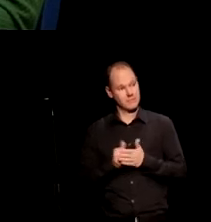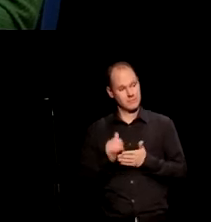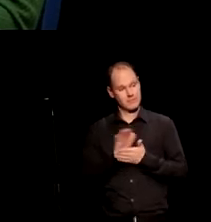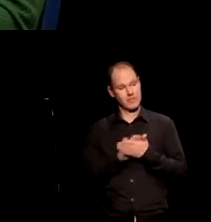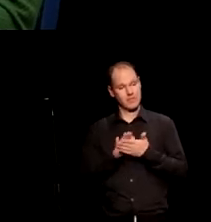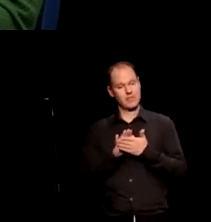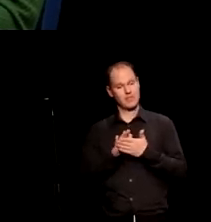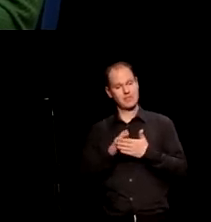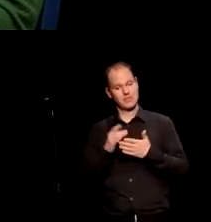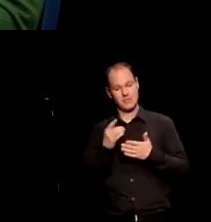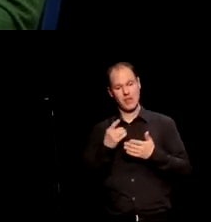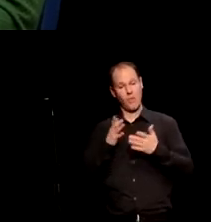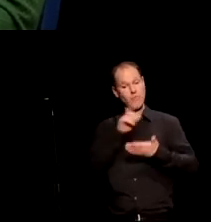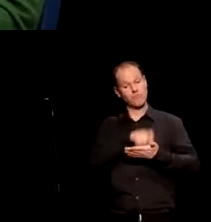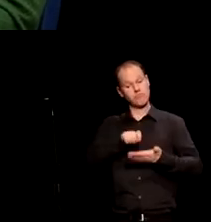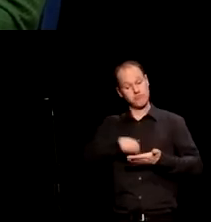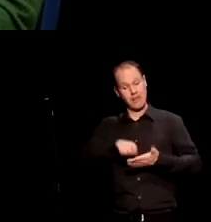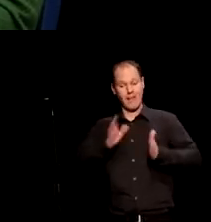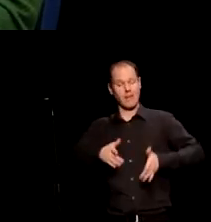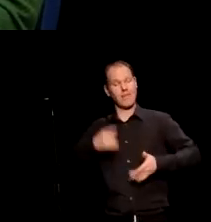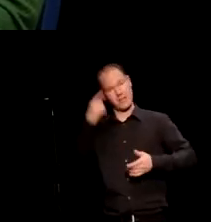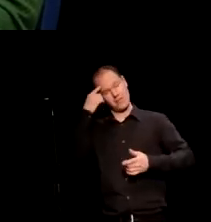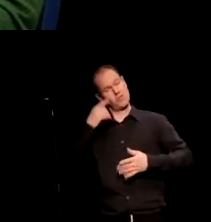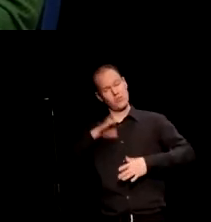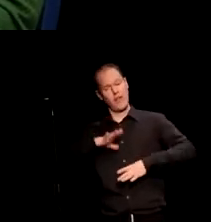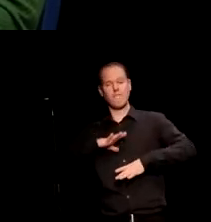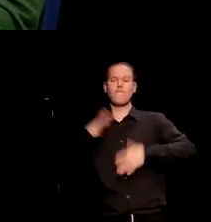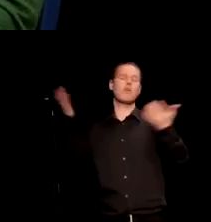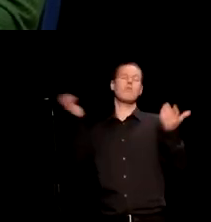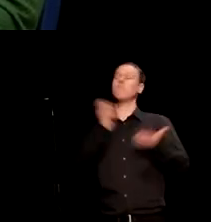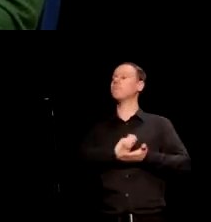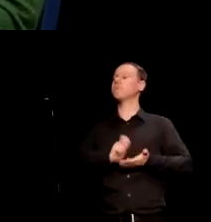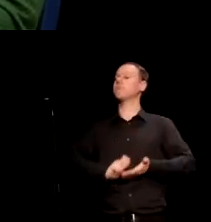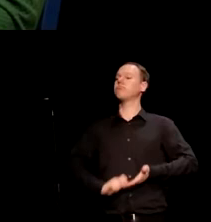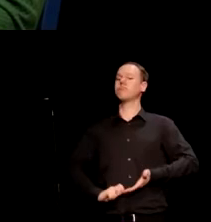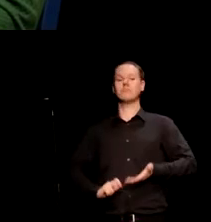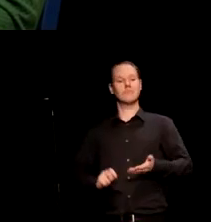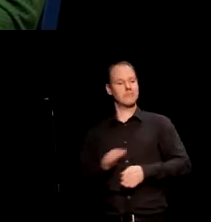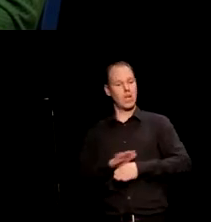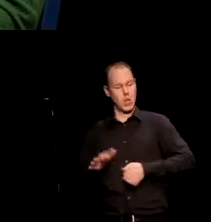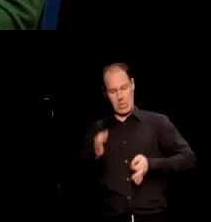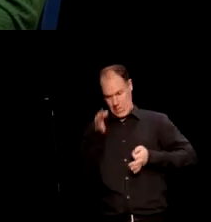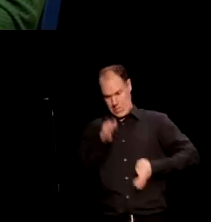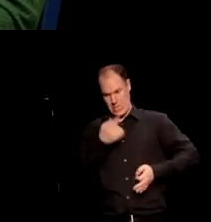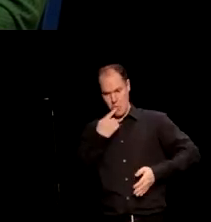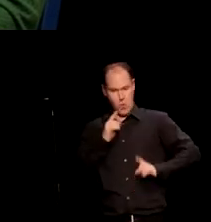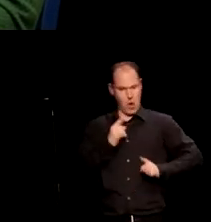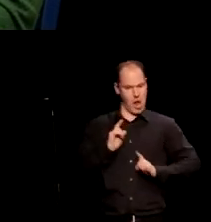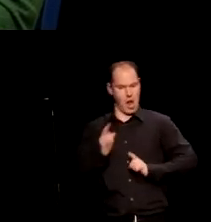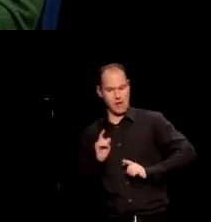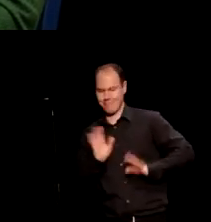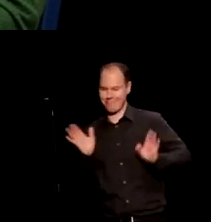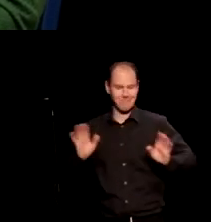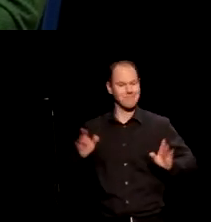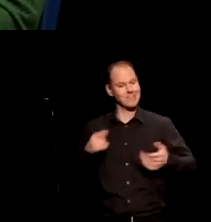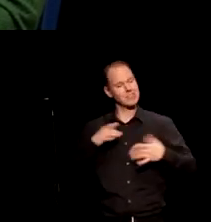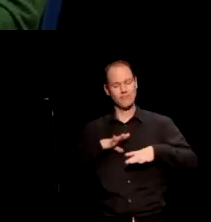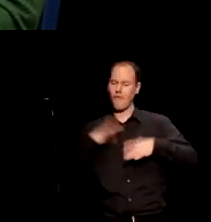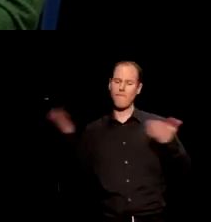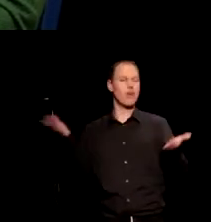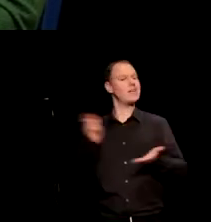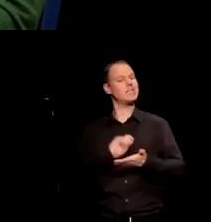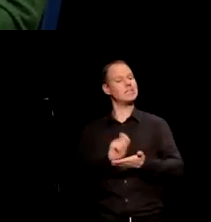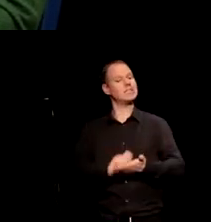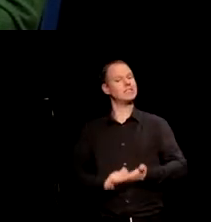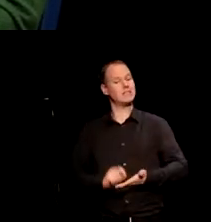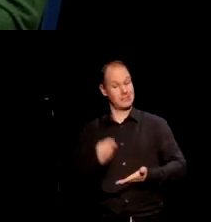yourself and not censoring yourself and just writing, find for yourself and whoever wants to join in, and hopefully it'll be thousands of people. But,